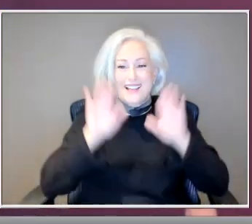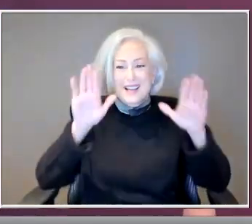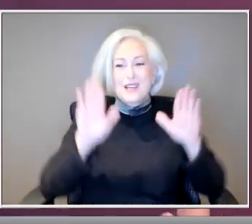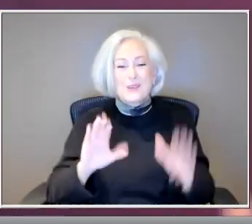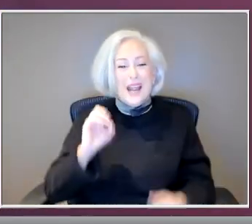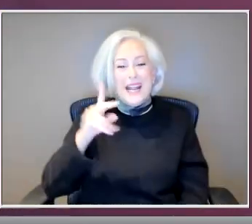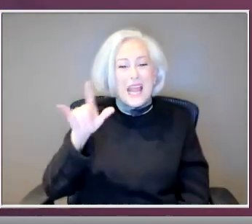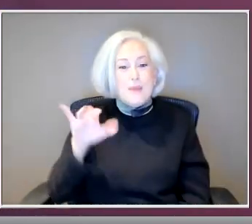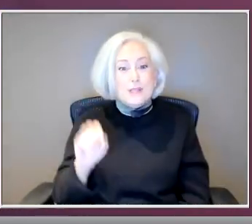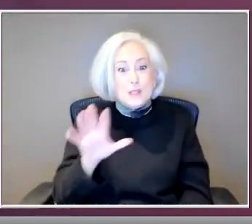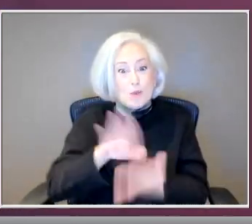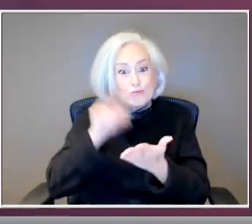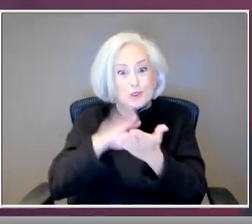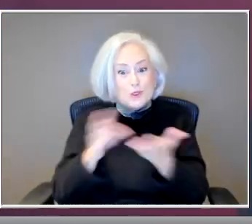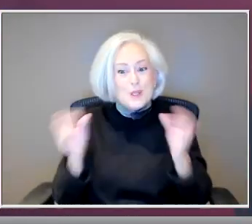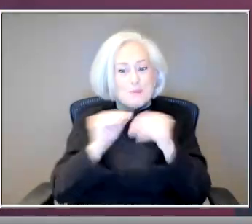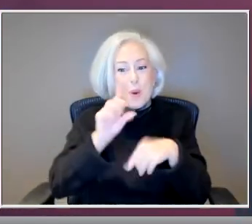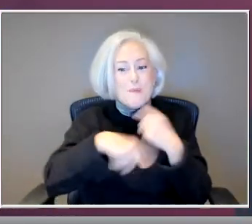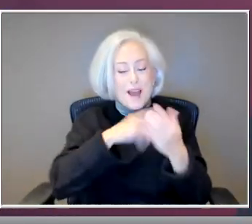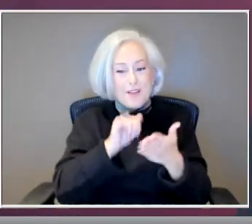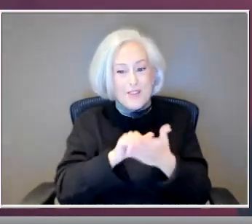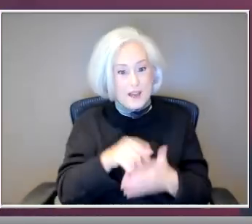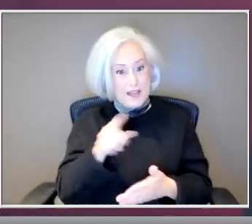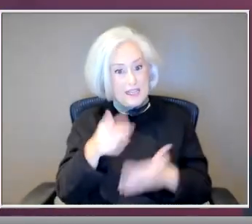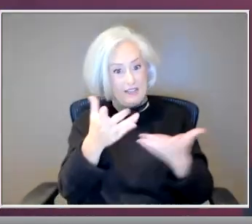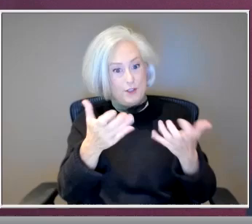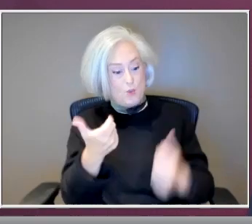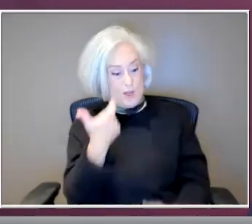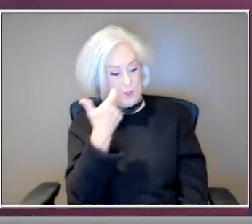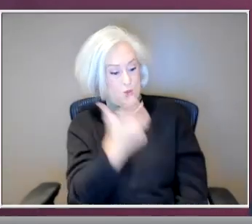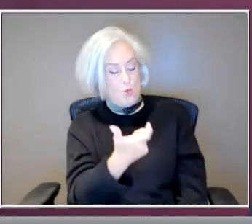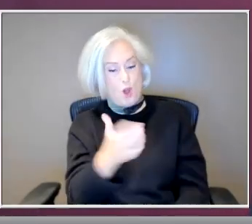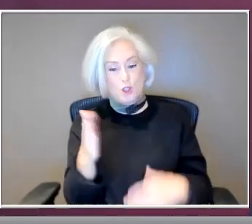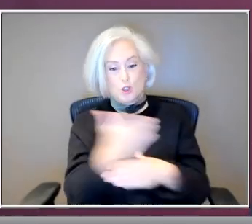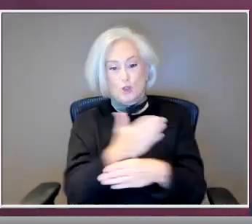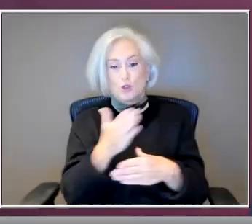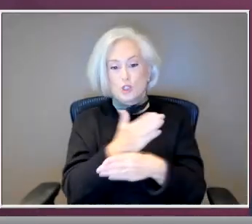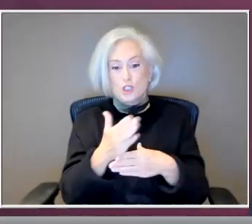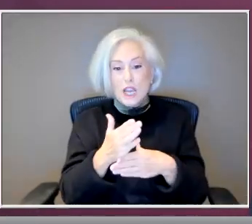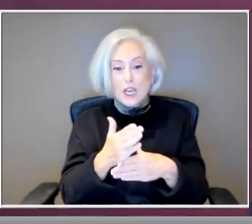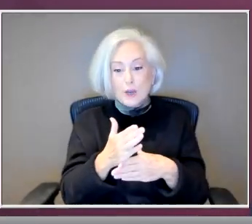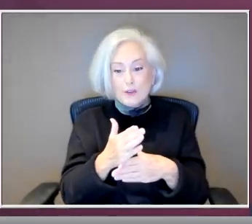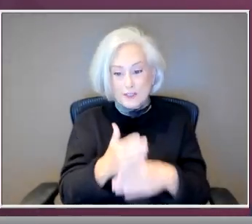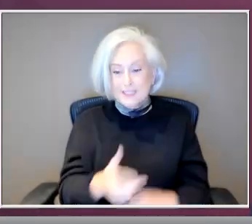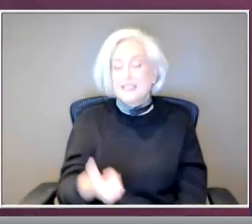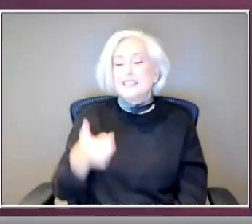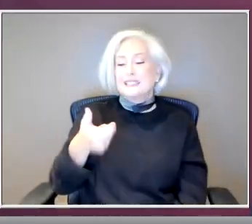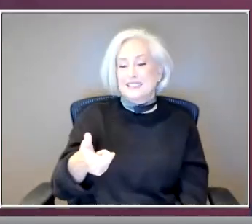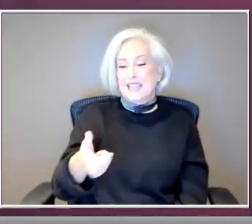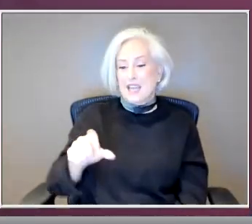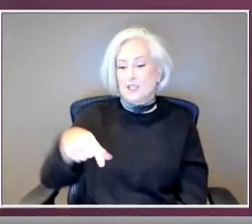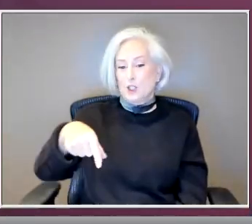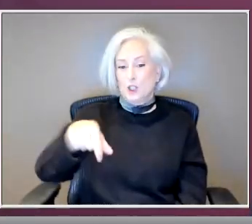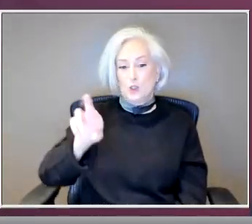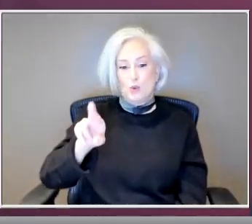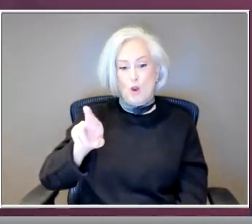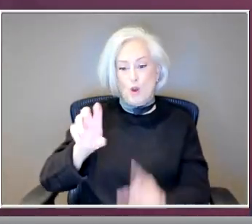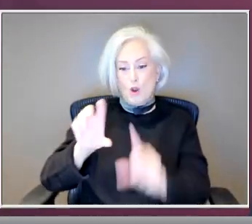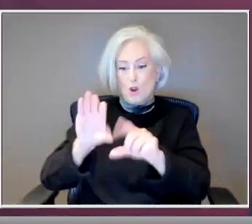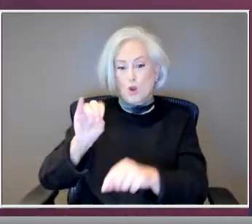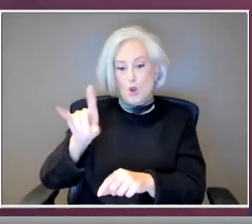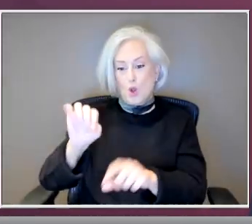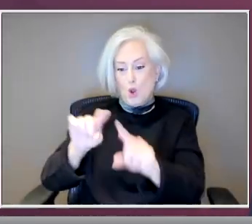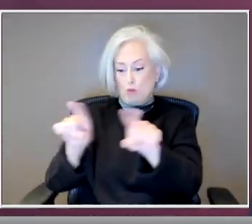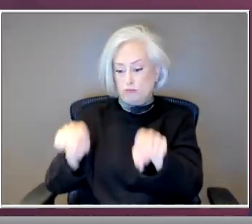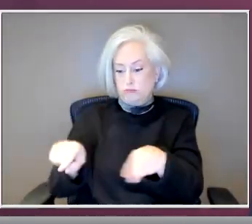to learn more about it. And if you'd like to watch or share one of our episodes, scan the QR code to find a list of all of our shows. Coming